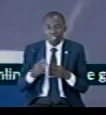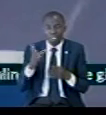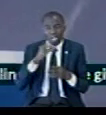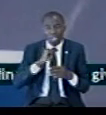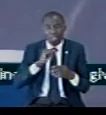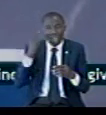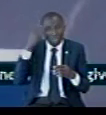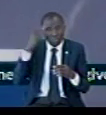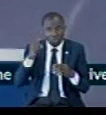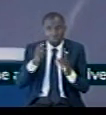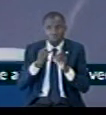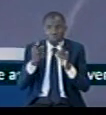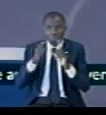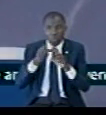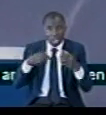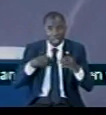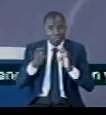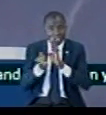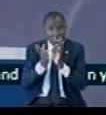today.